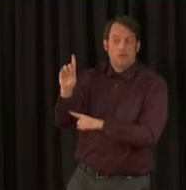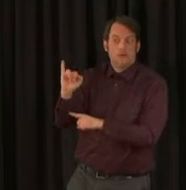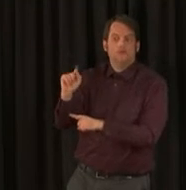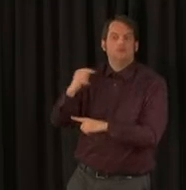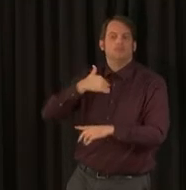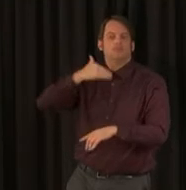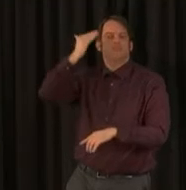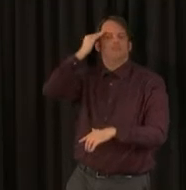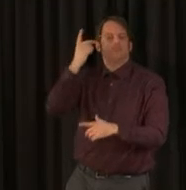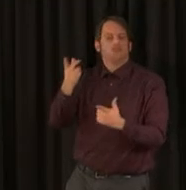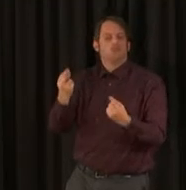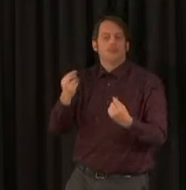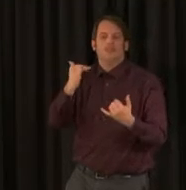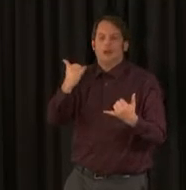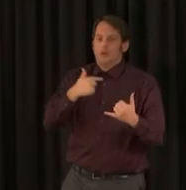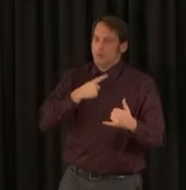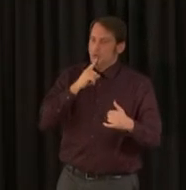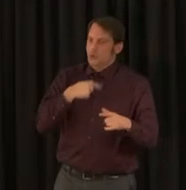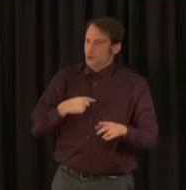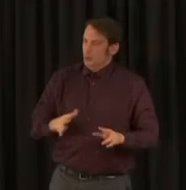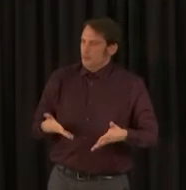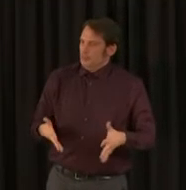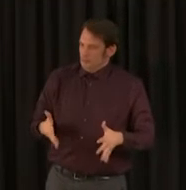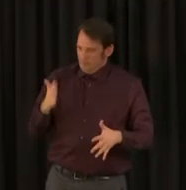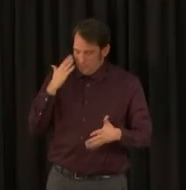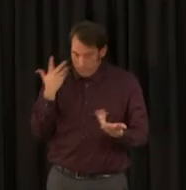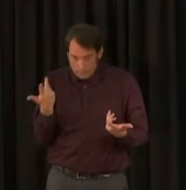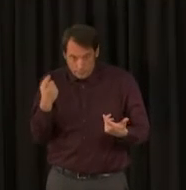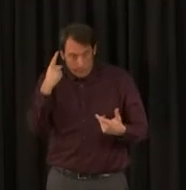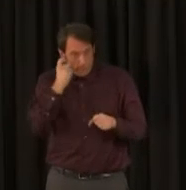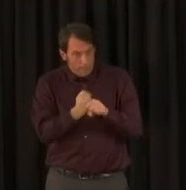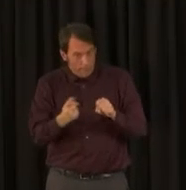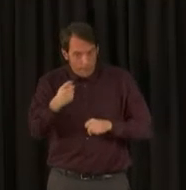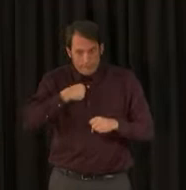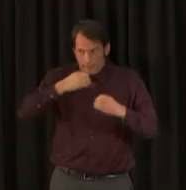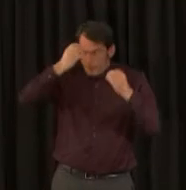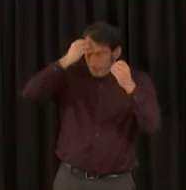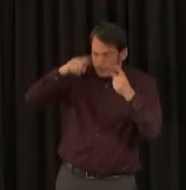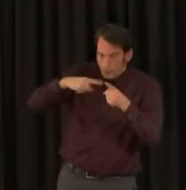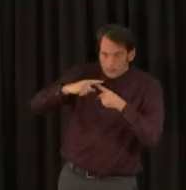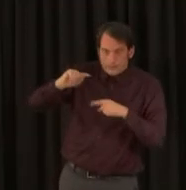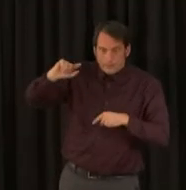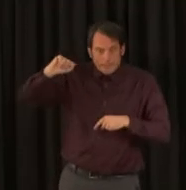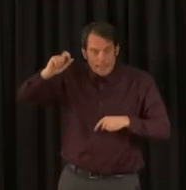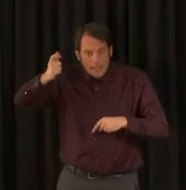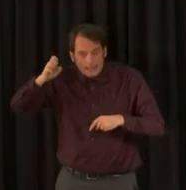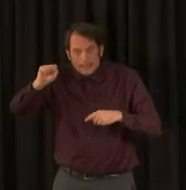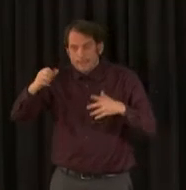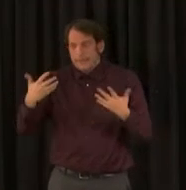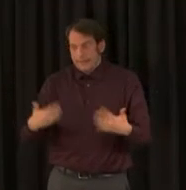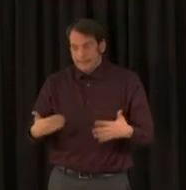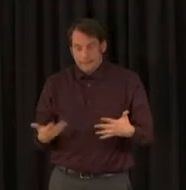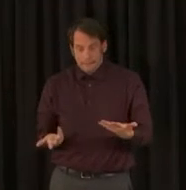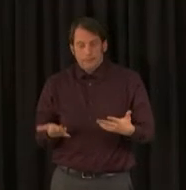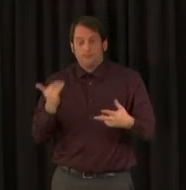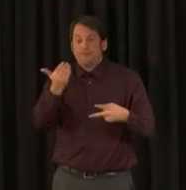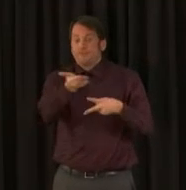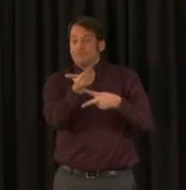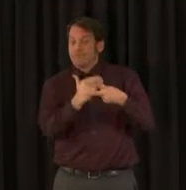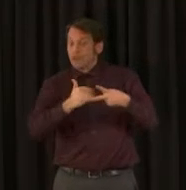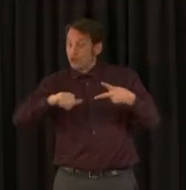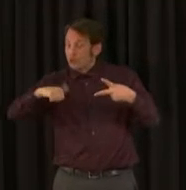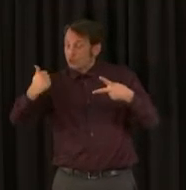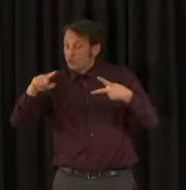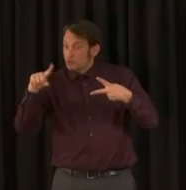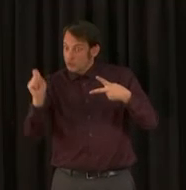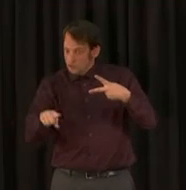when taxes, tax season coming up very soon. And then the second part, if I could just add